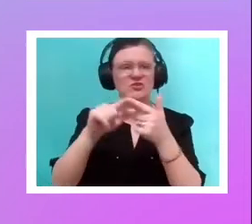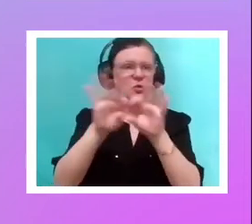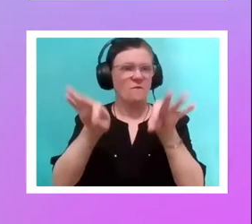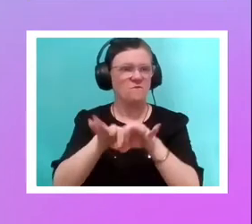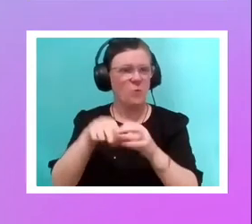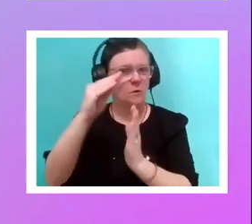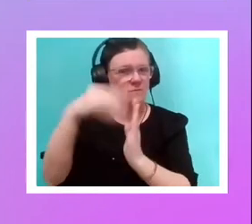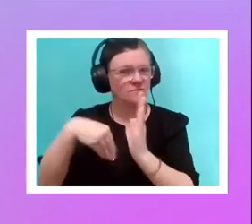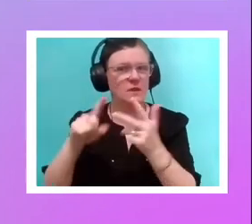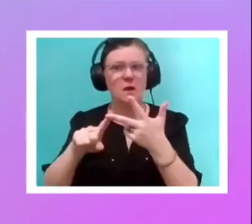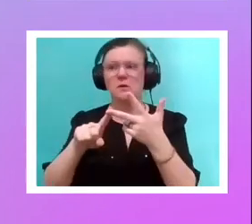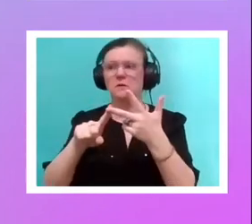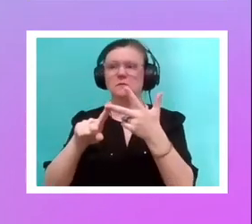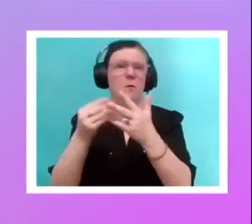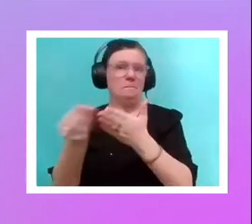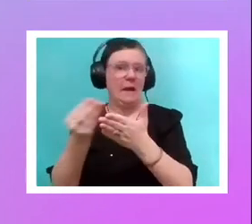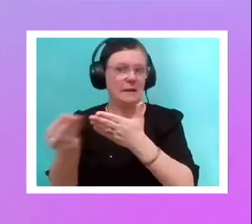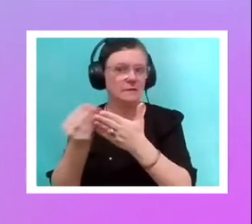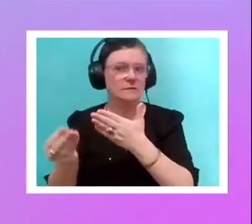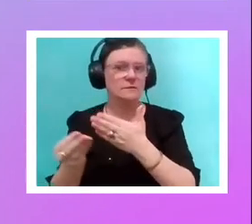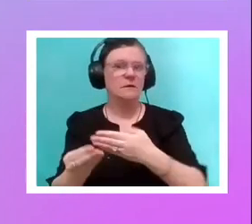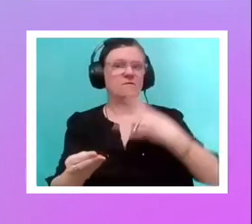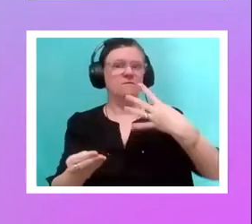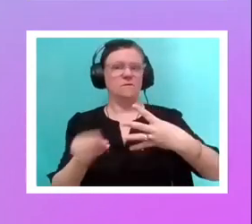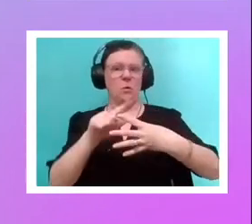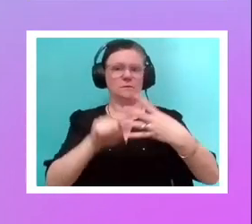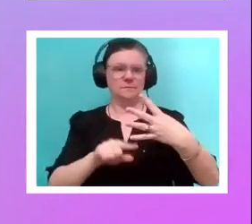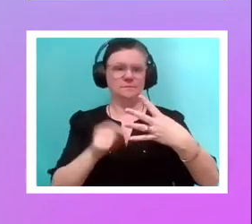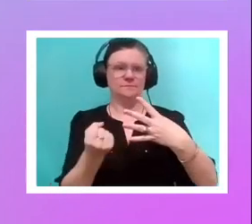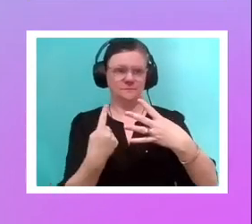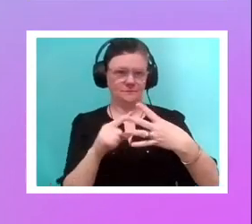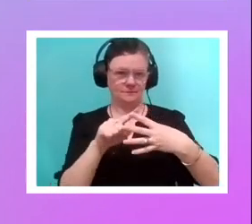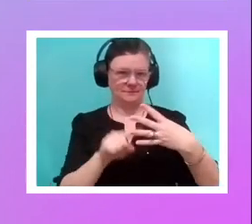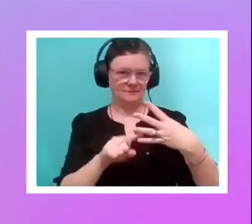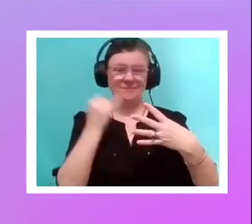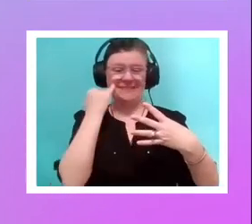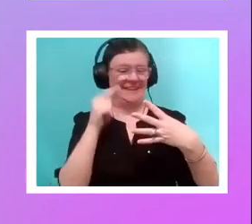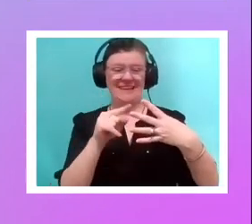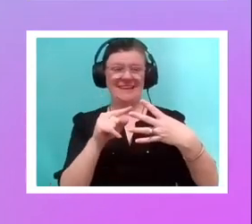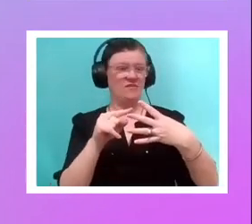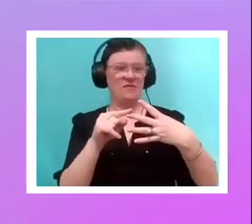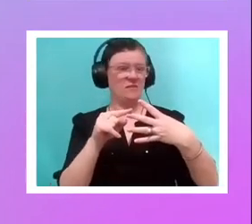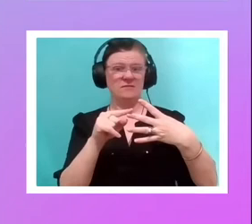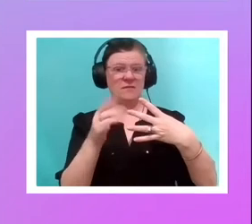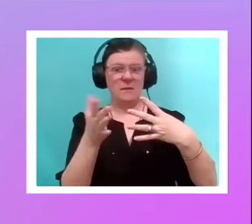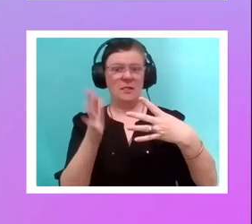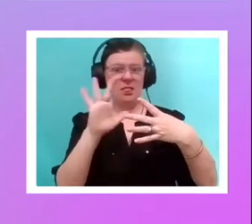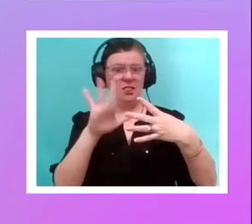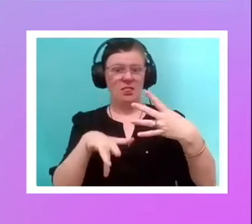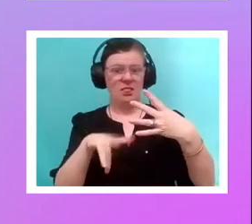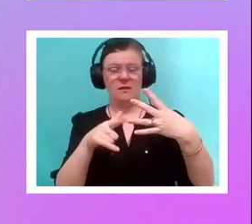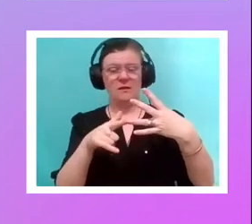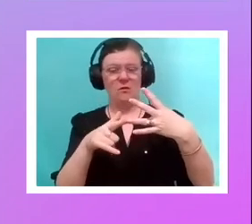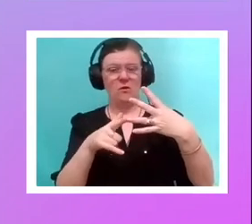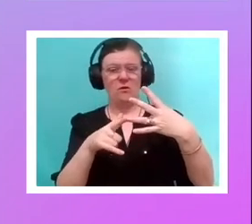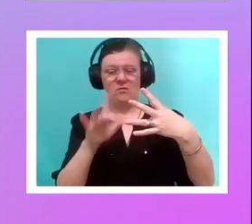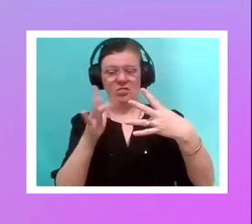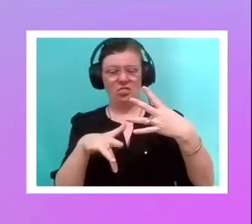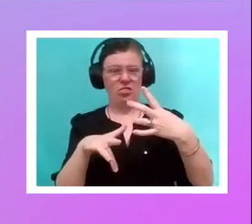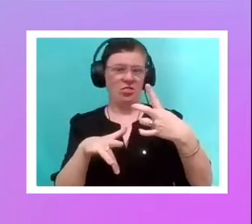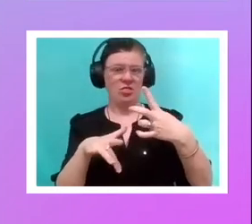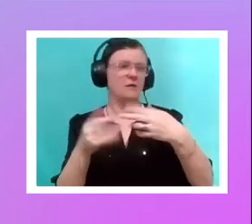getting things from the web, four things need to be in place. And if any of these isn't in place and doesn't work, then the transaction will